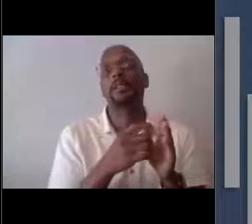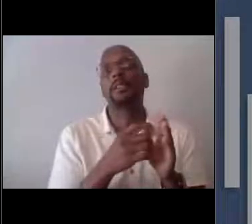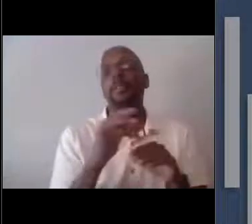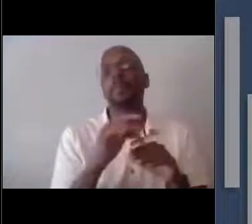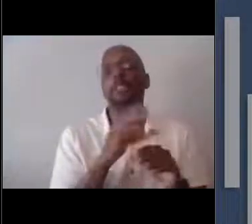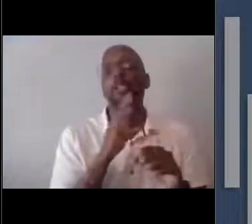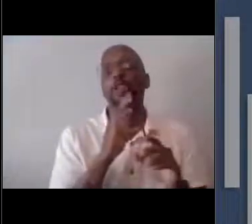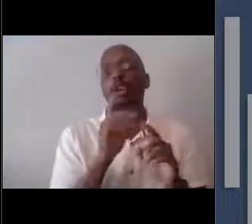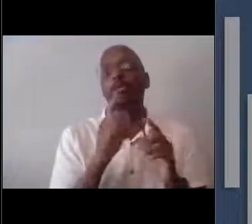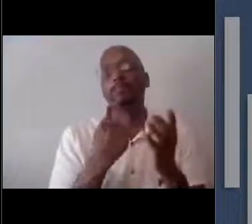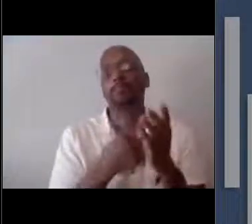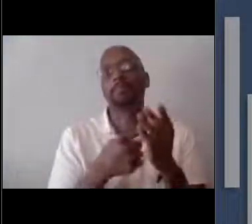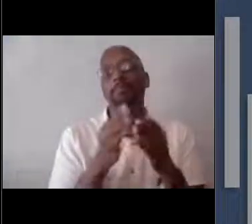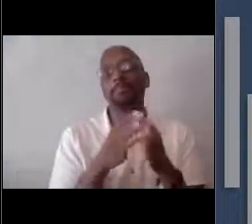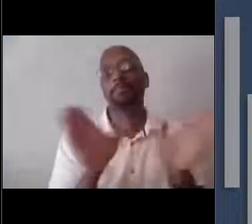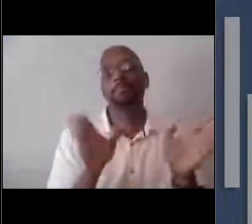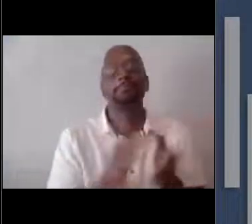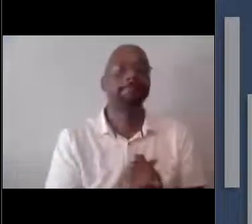Thank you.